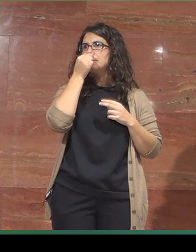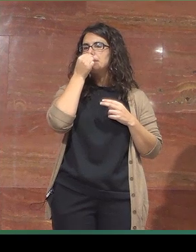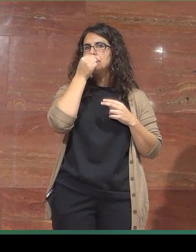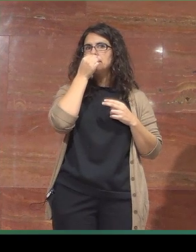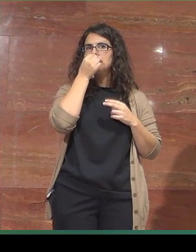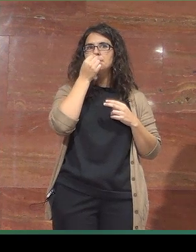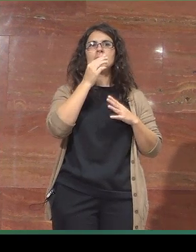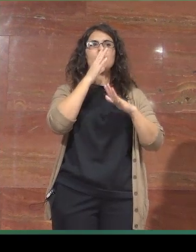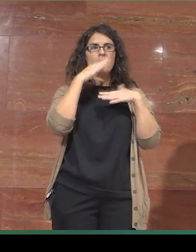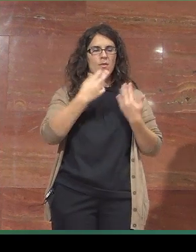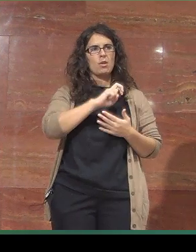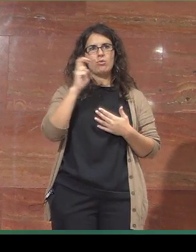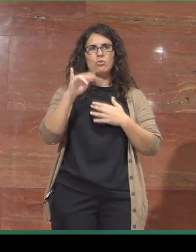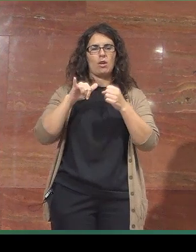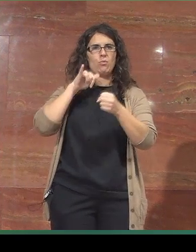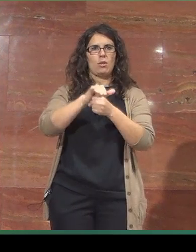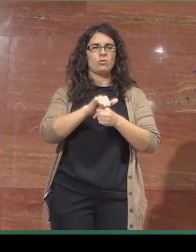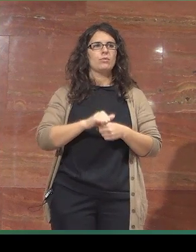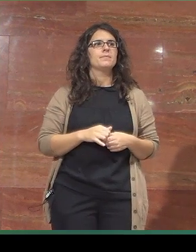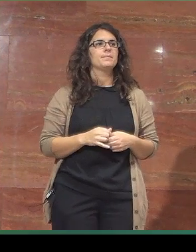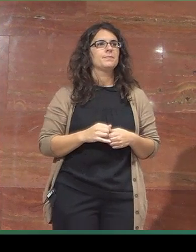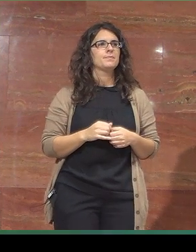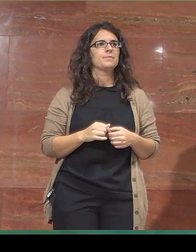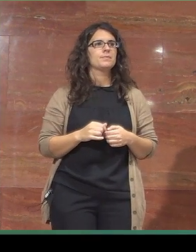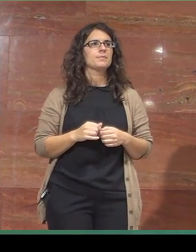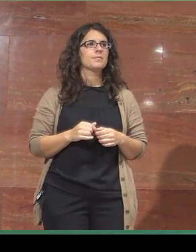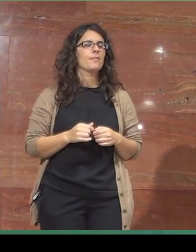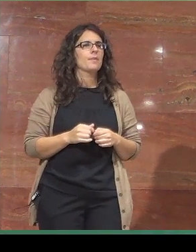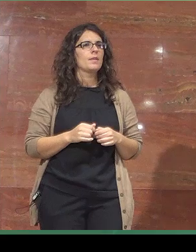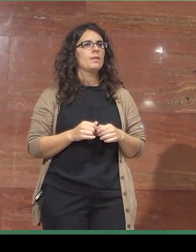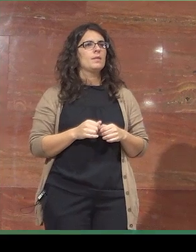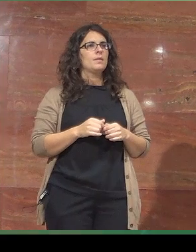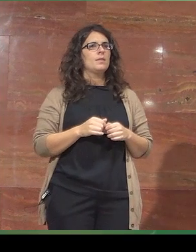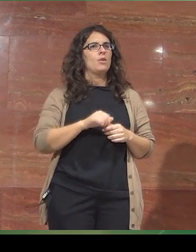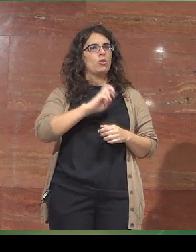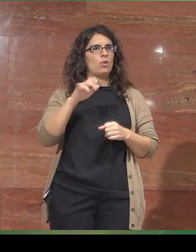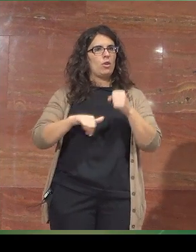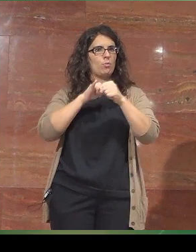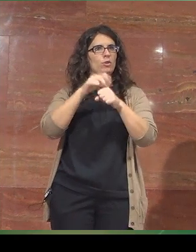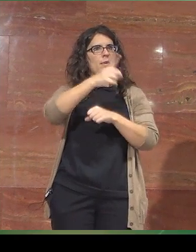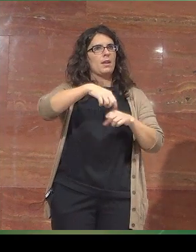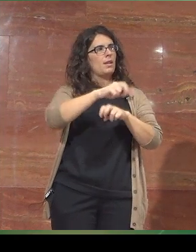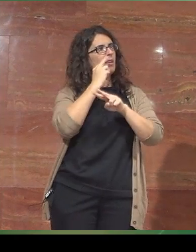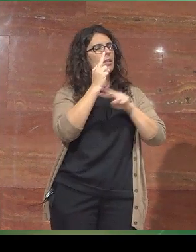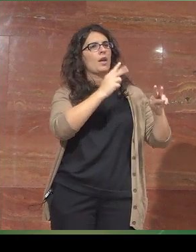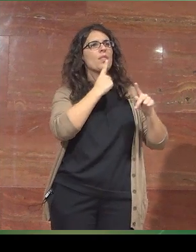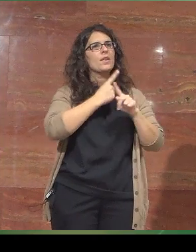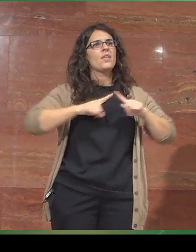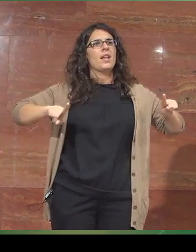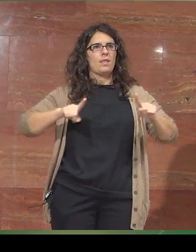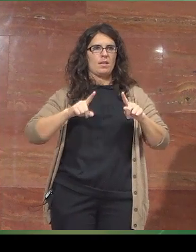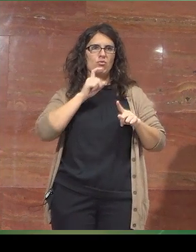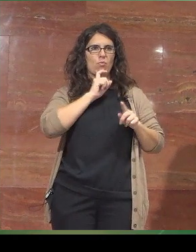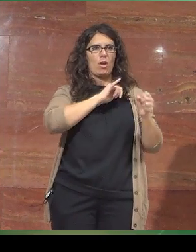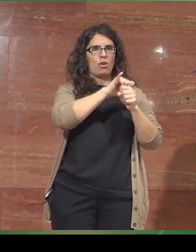to present what the differences can be from one airport to the other. And I'm for this difference.